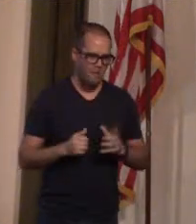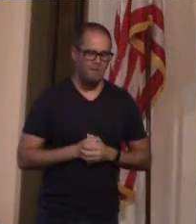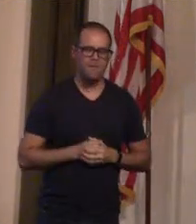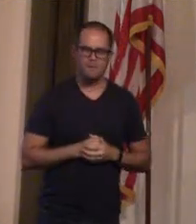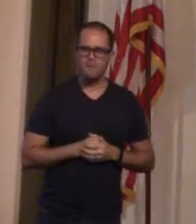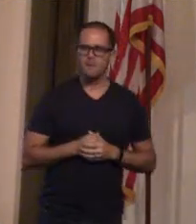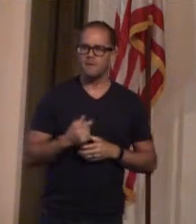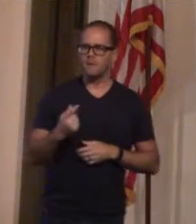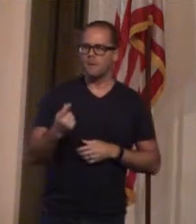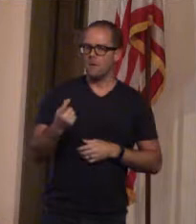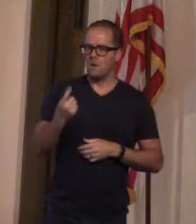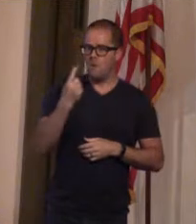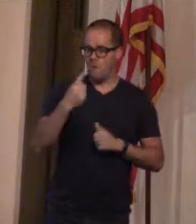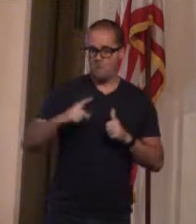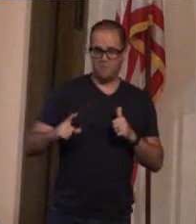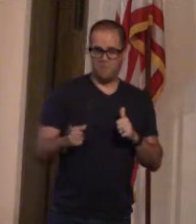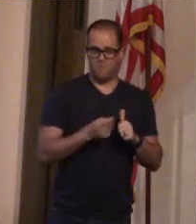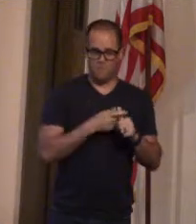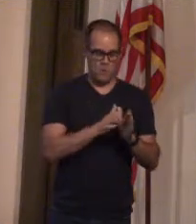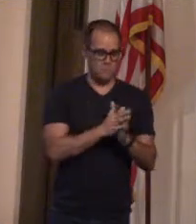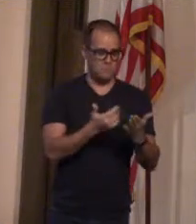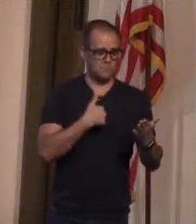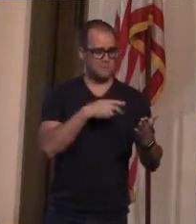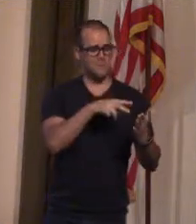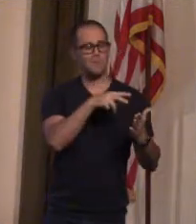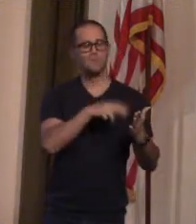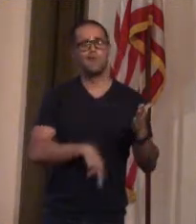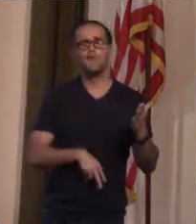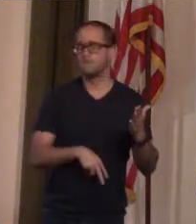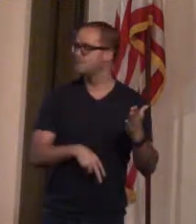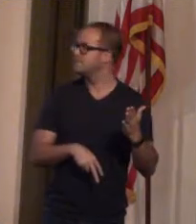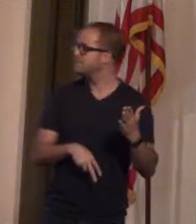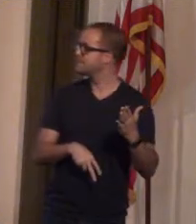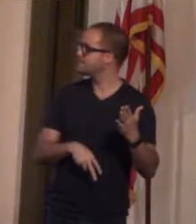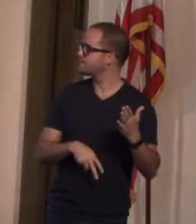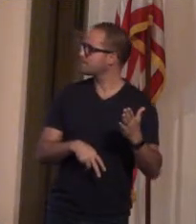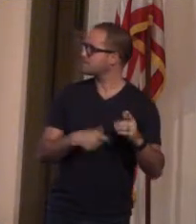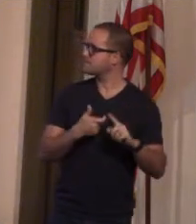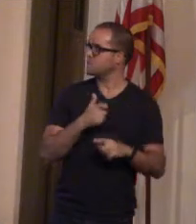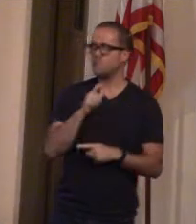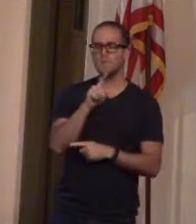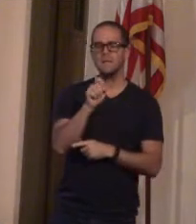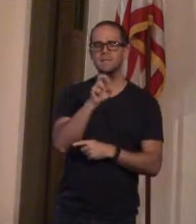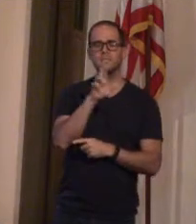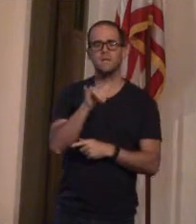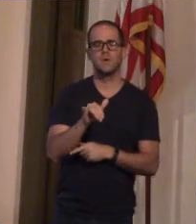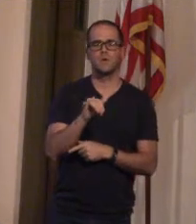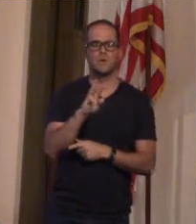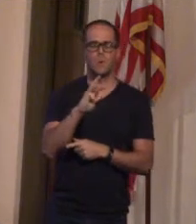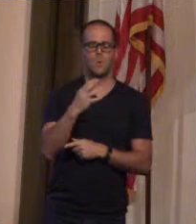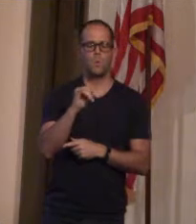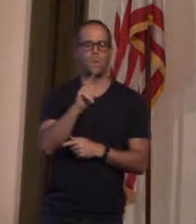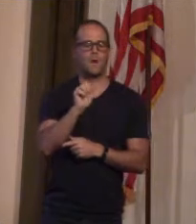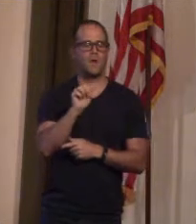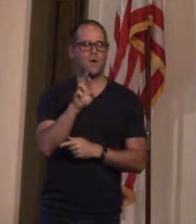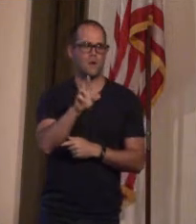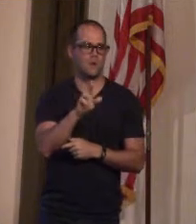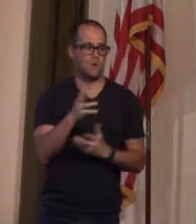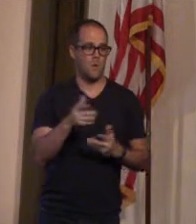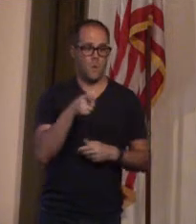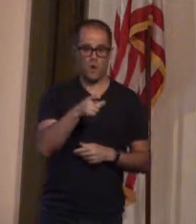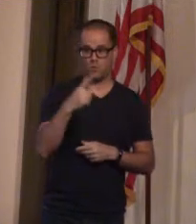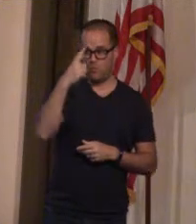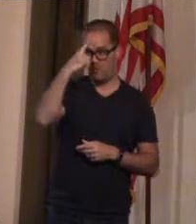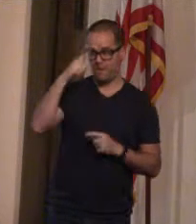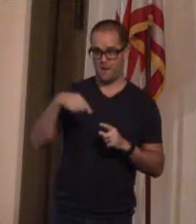the constantly shifting and mostly unexpressed expectations of other people. And one of